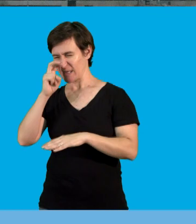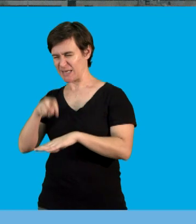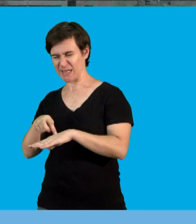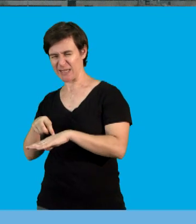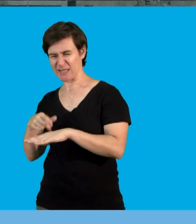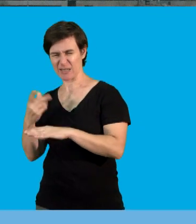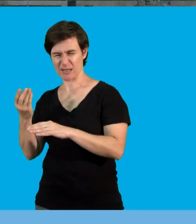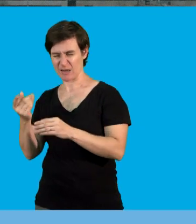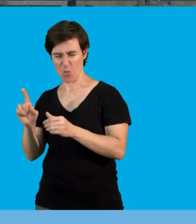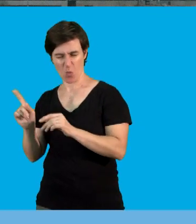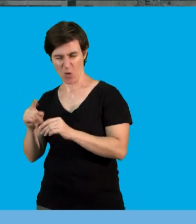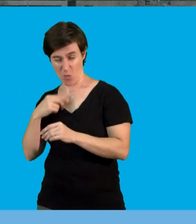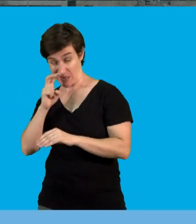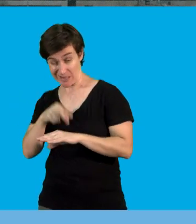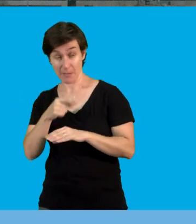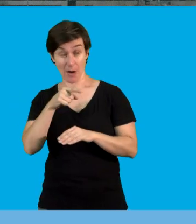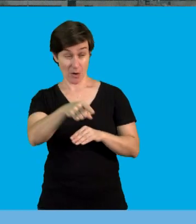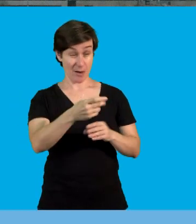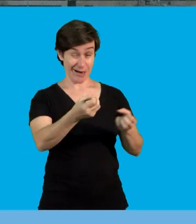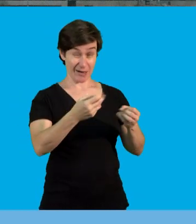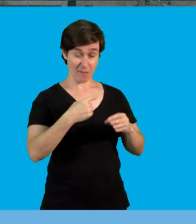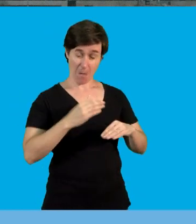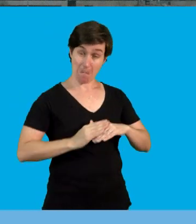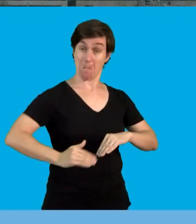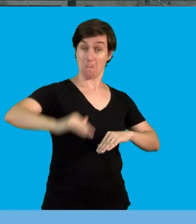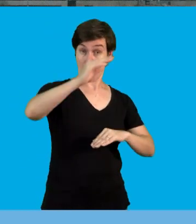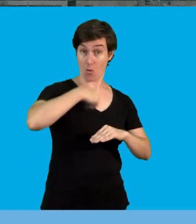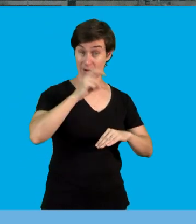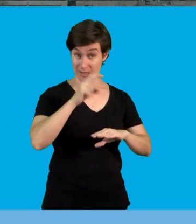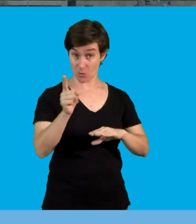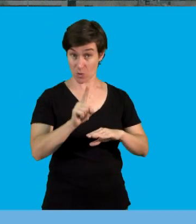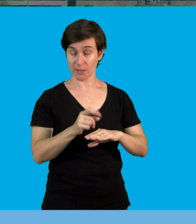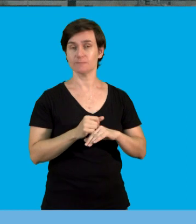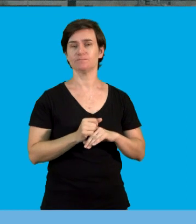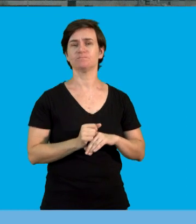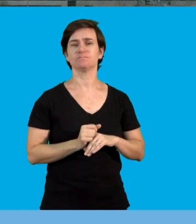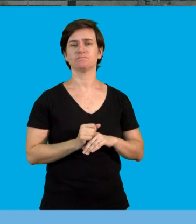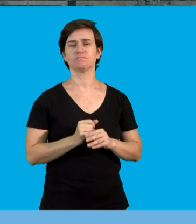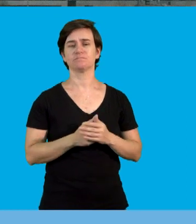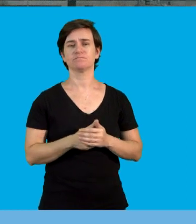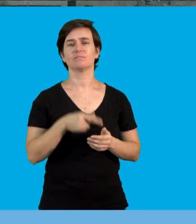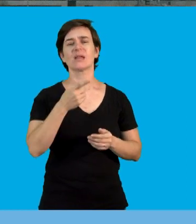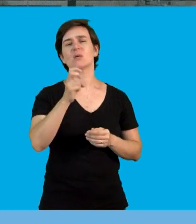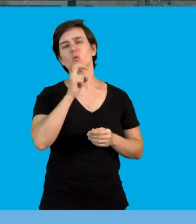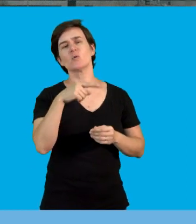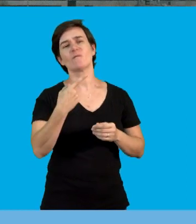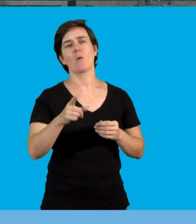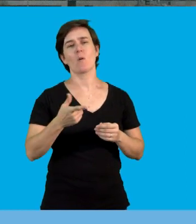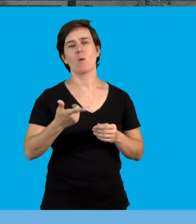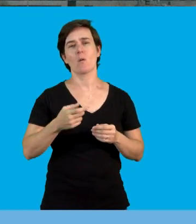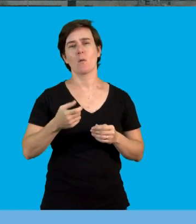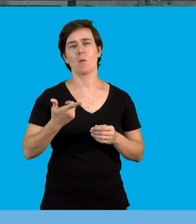that we supply more energy than what we need, then it is used for the purposes such as pumping water